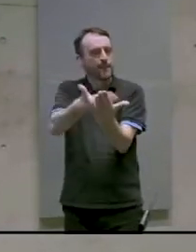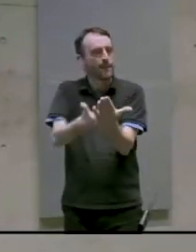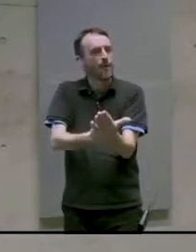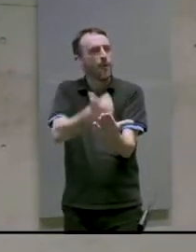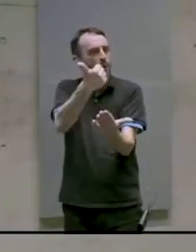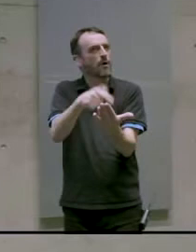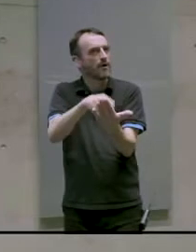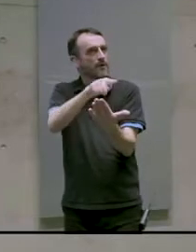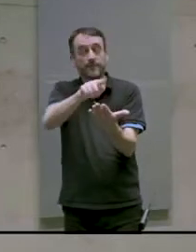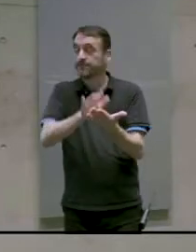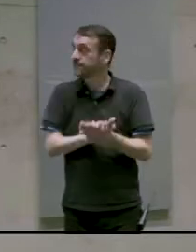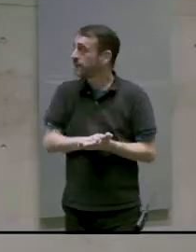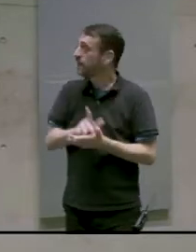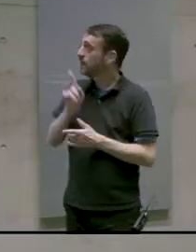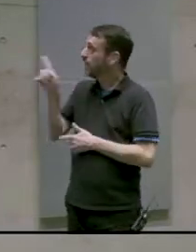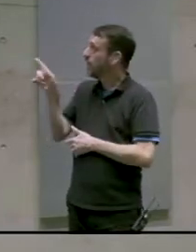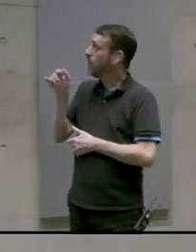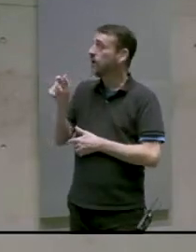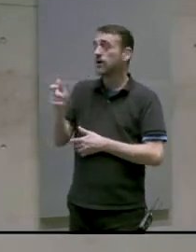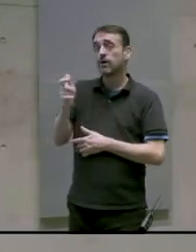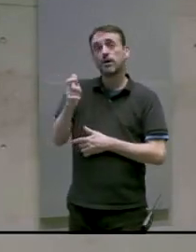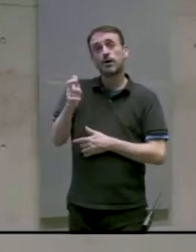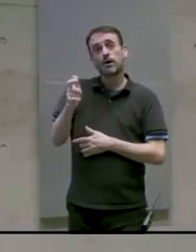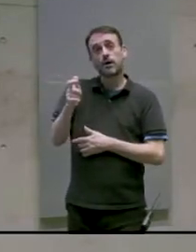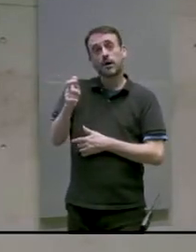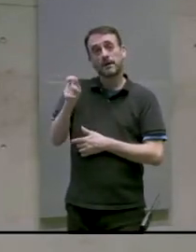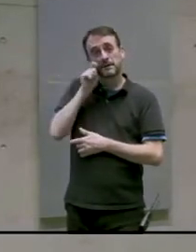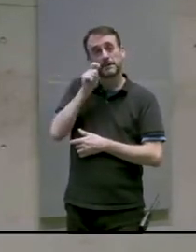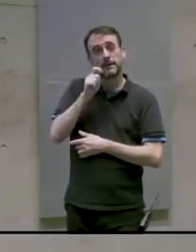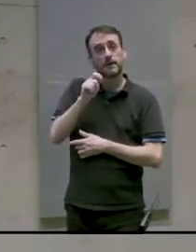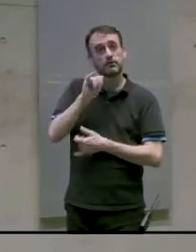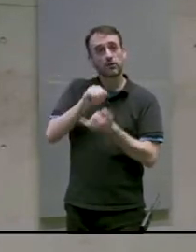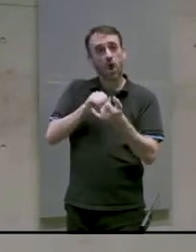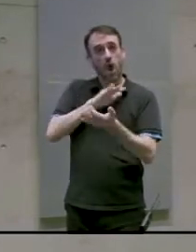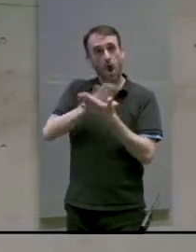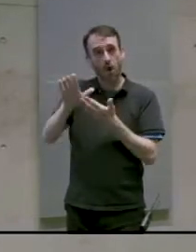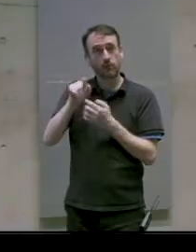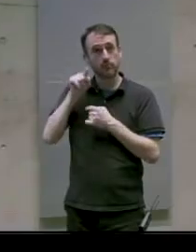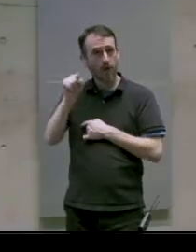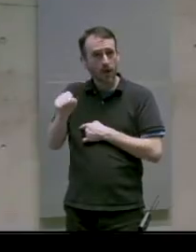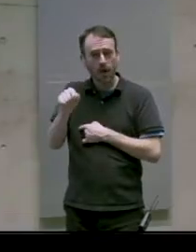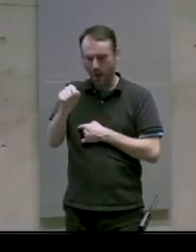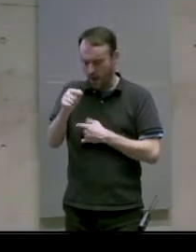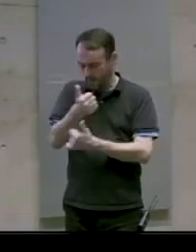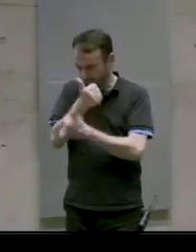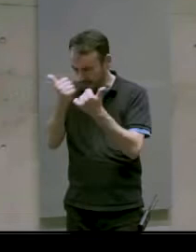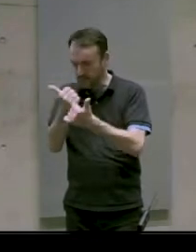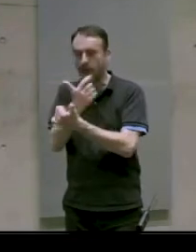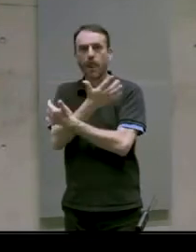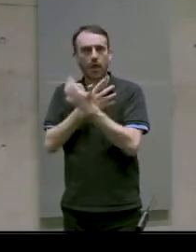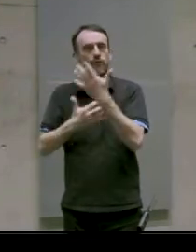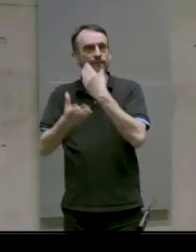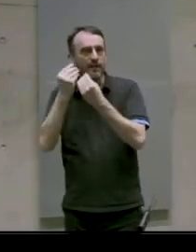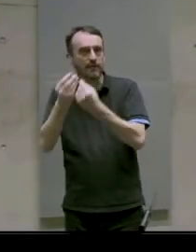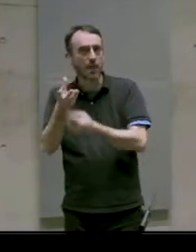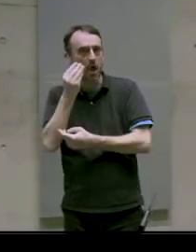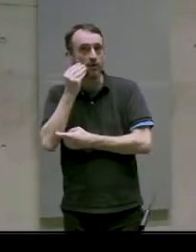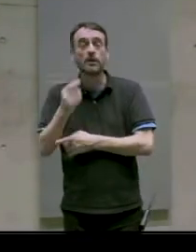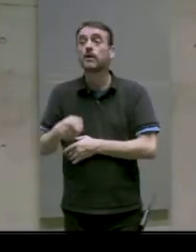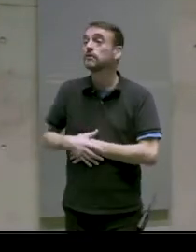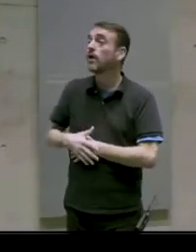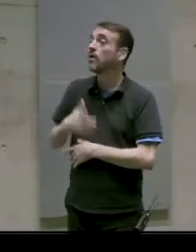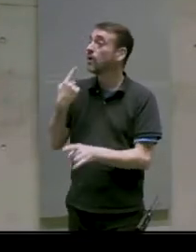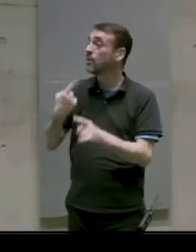And obviously, Sherlock Holmes was just a start, and we've learned a ton of lessons along the way. So I'll give you a little